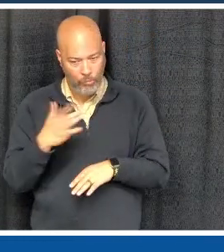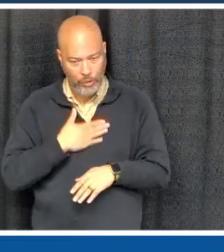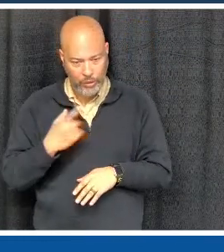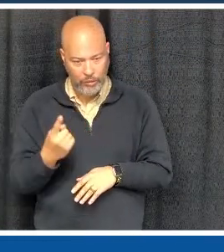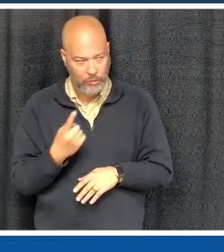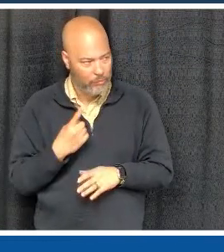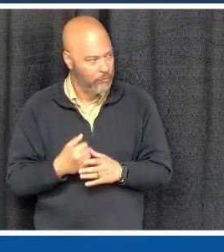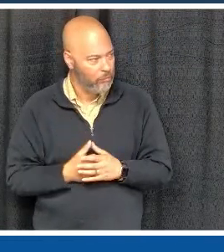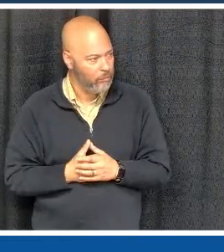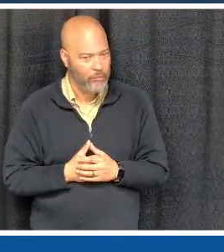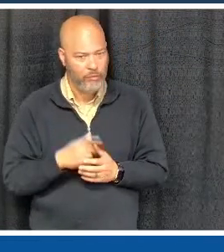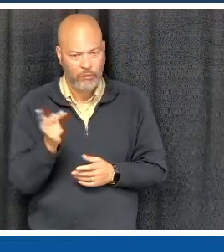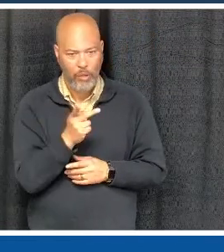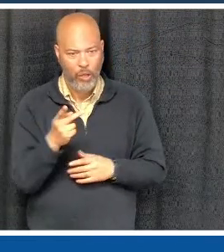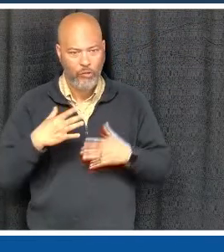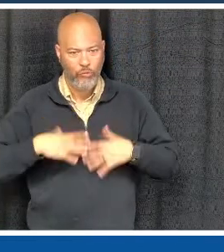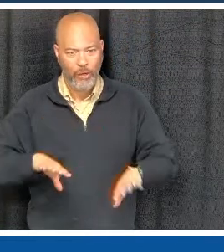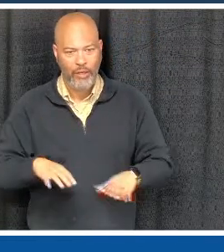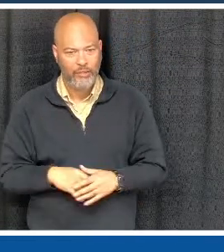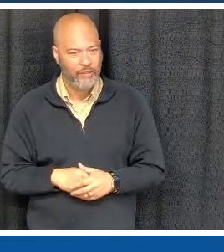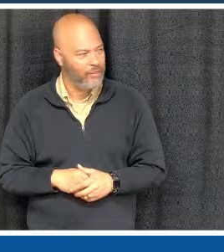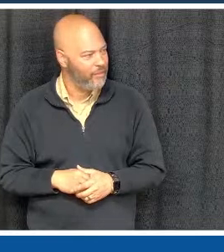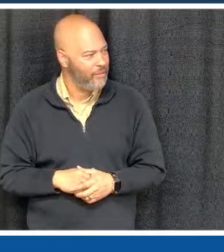Y'all dressed alike today.